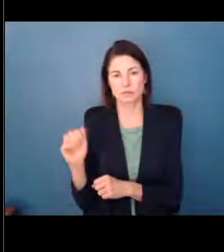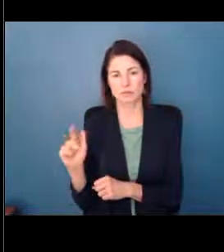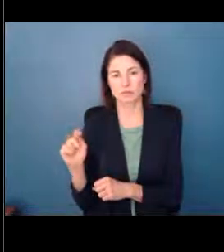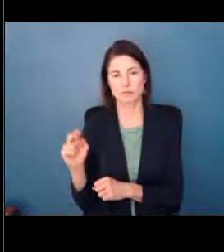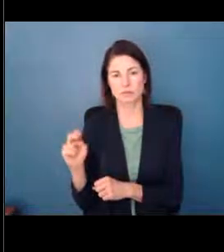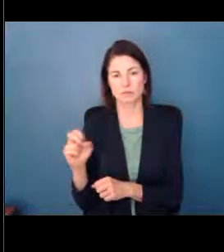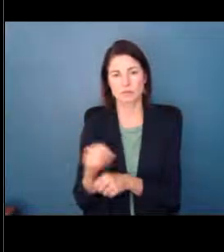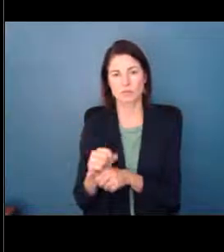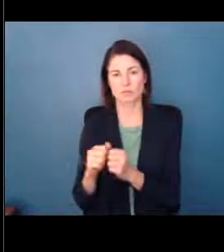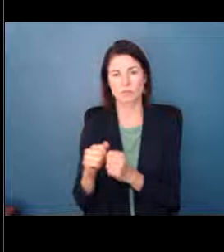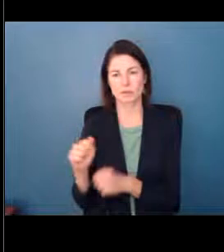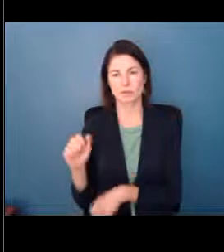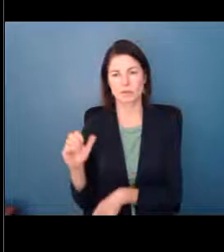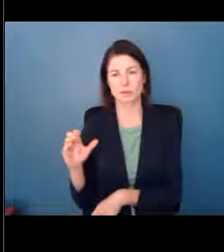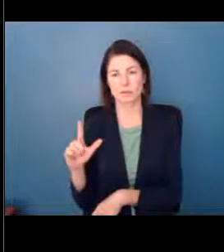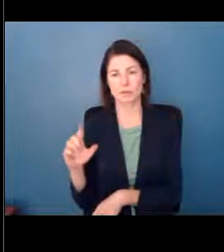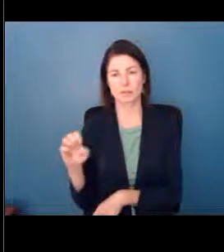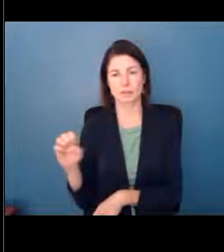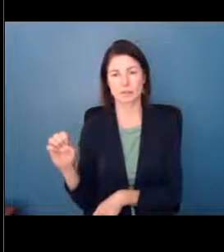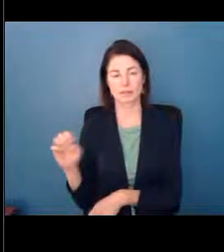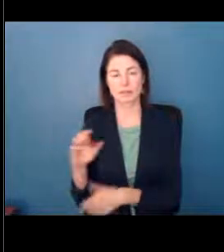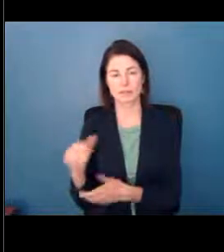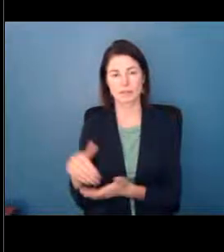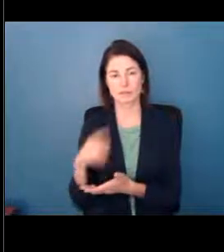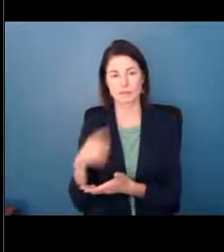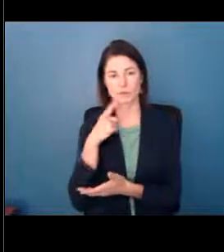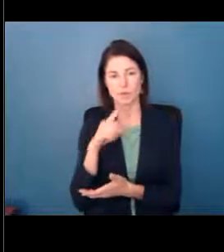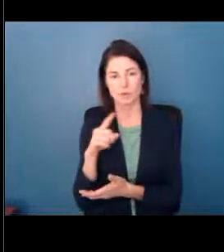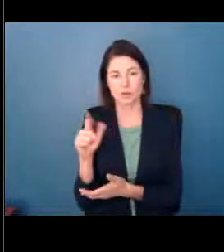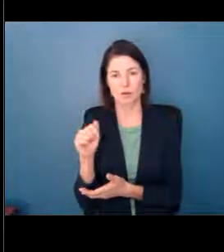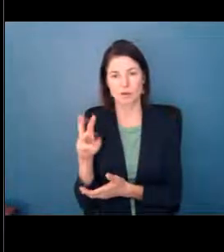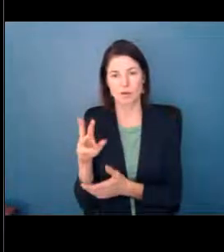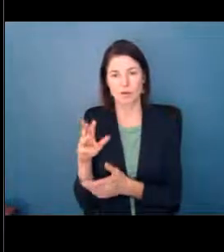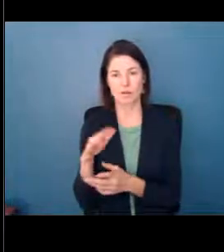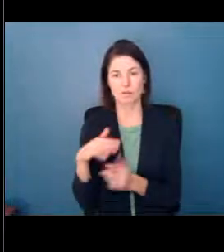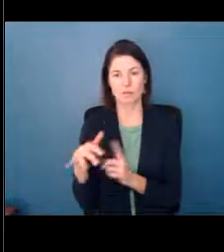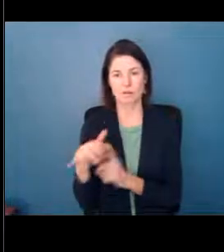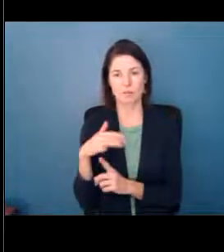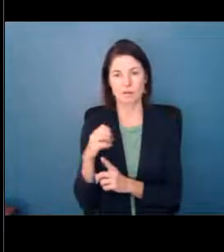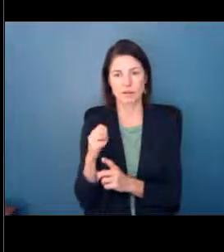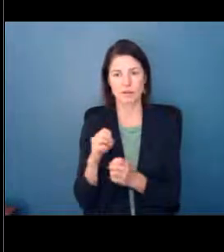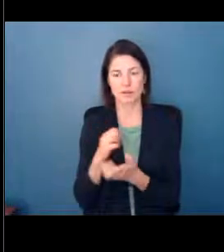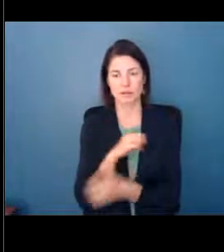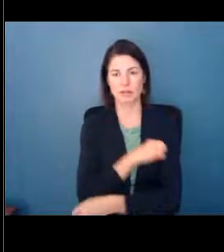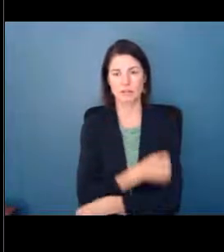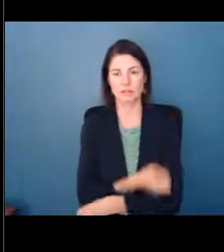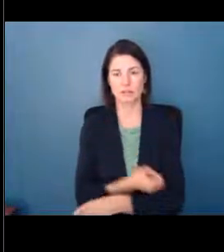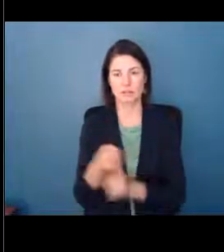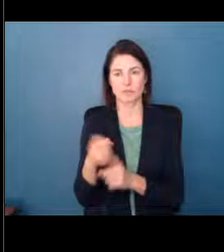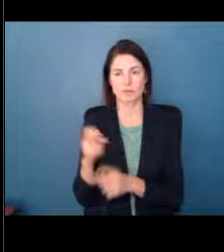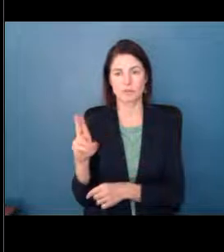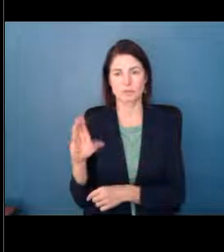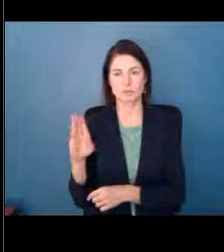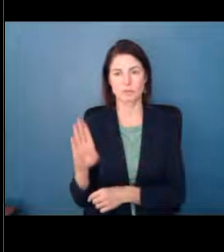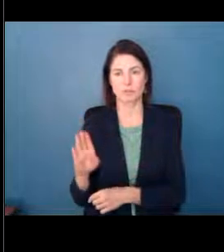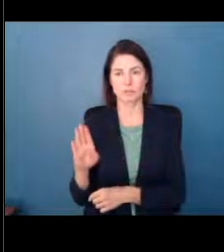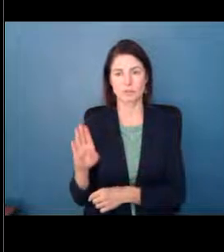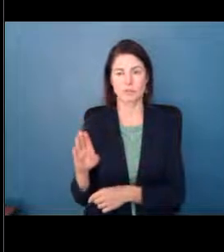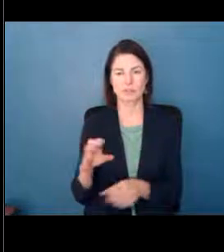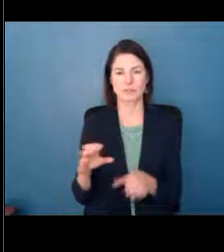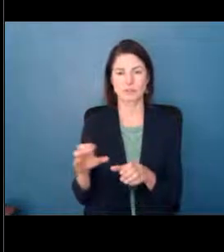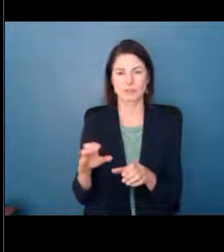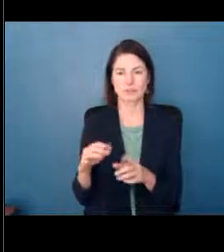CLE, the Center for Law, Environment, and Energy out of UC Berkeley, to do a VMT mitigation study.